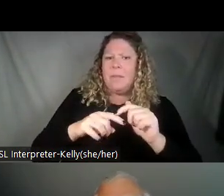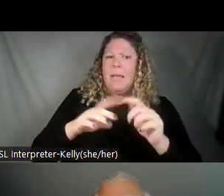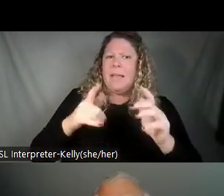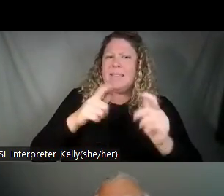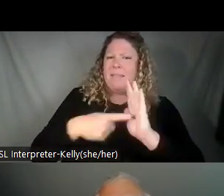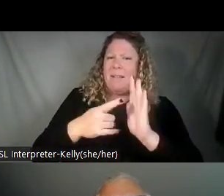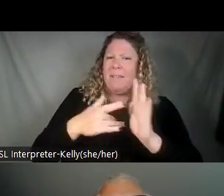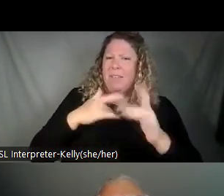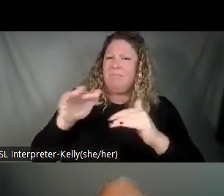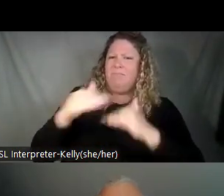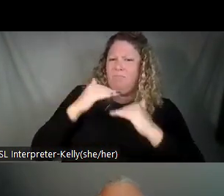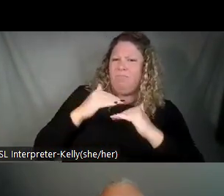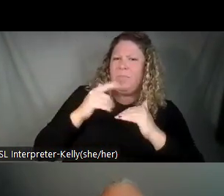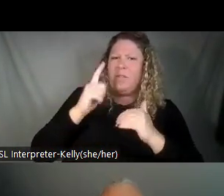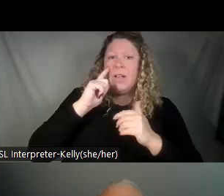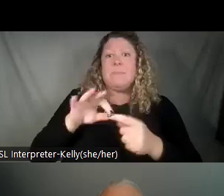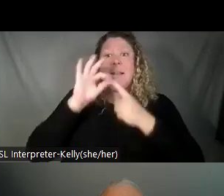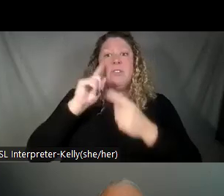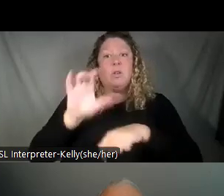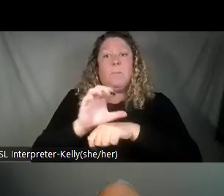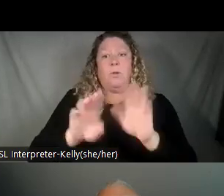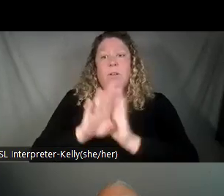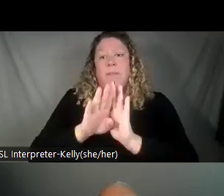restrictive for developers.